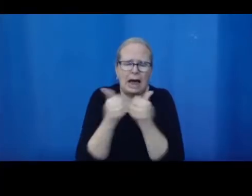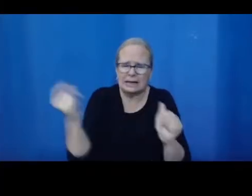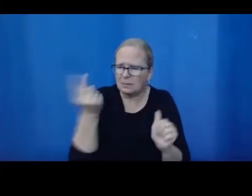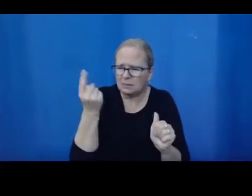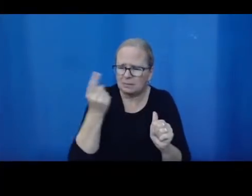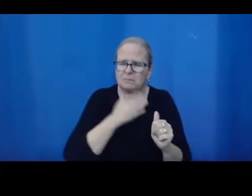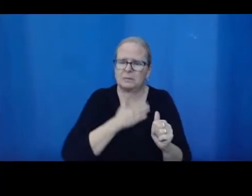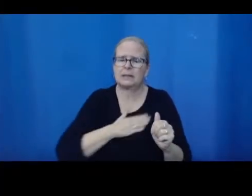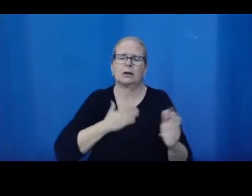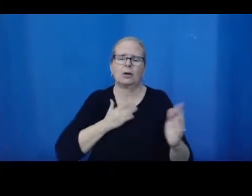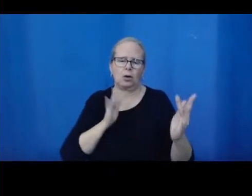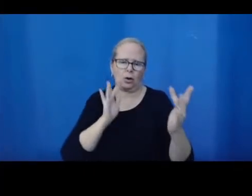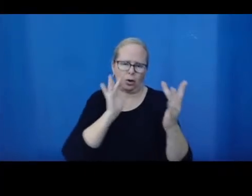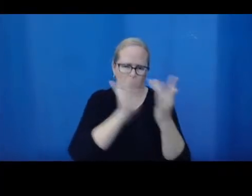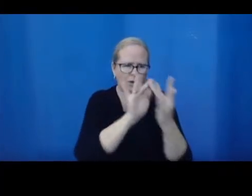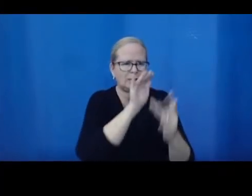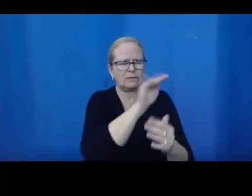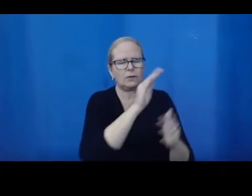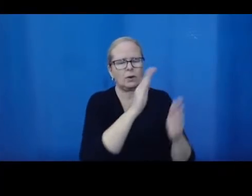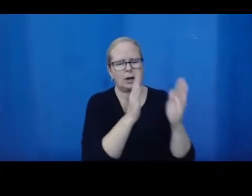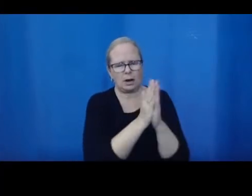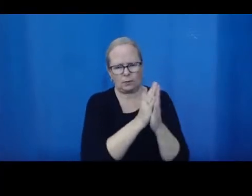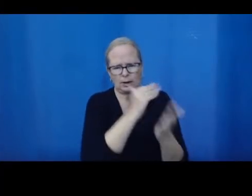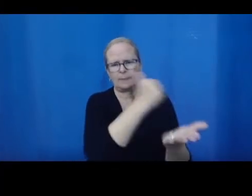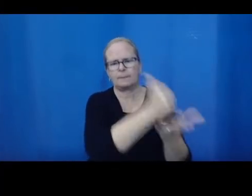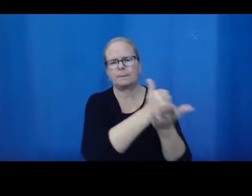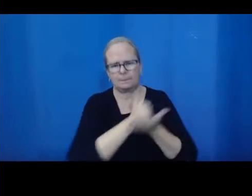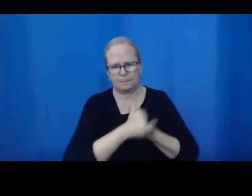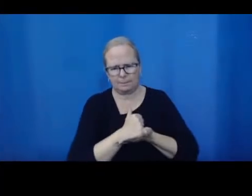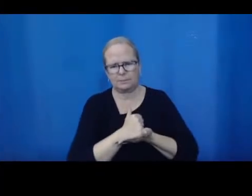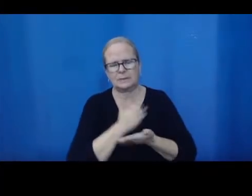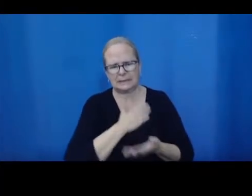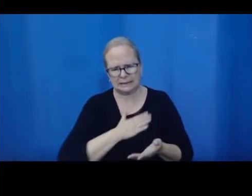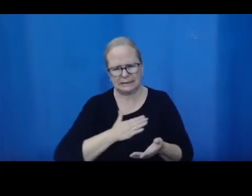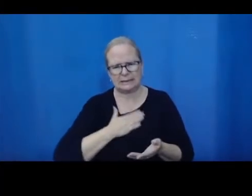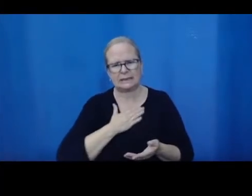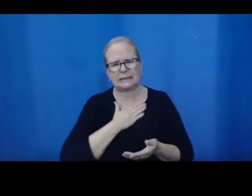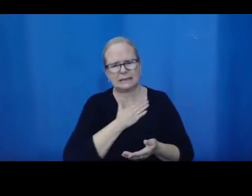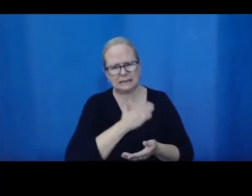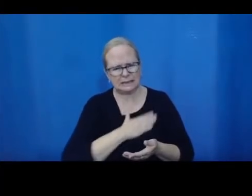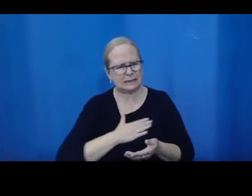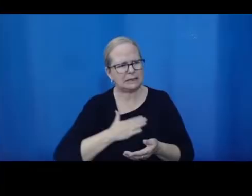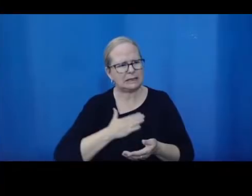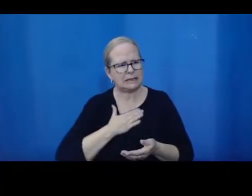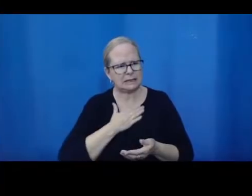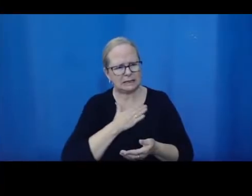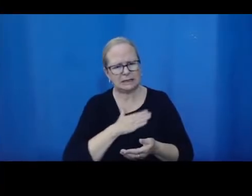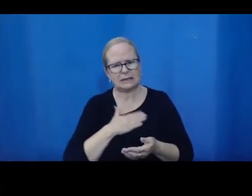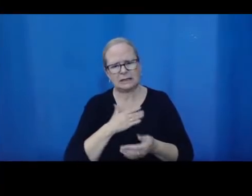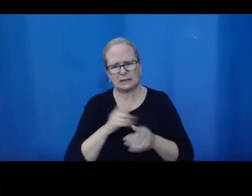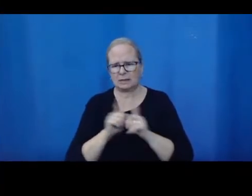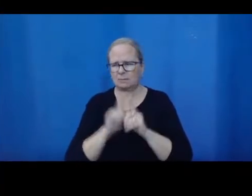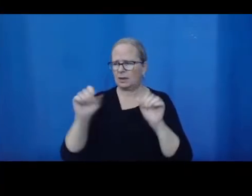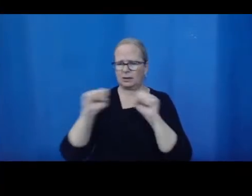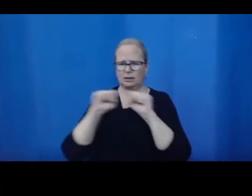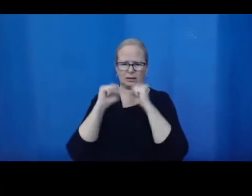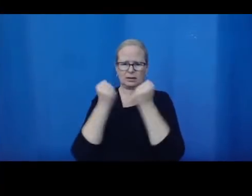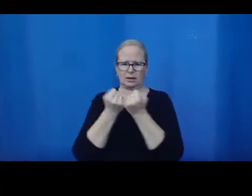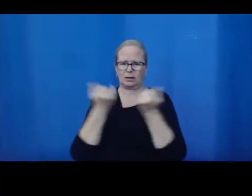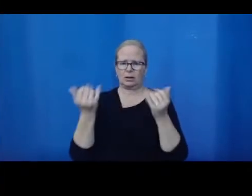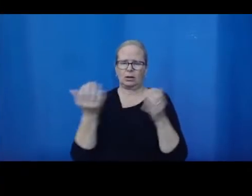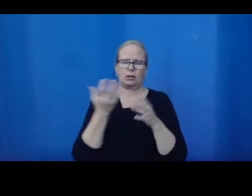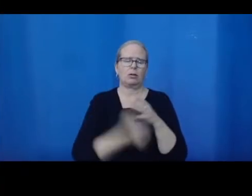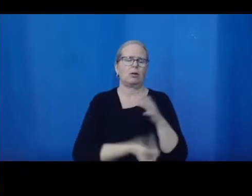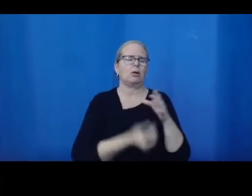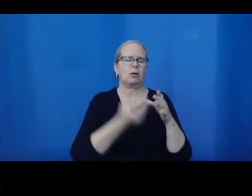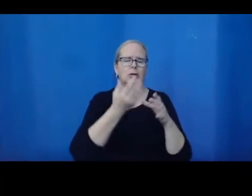We have lost so much as a society over the last 21 months. We have lost and